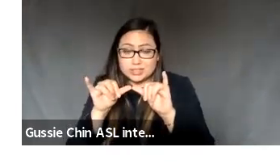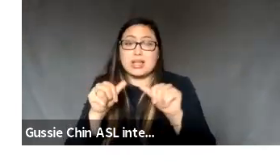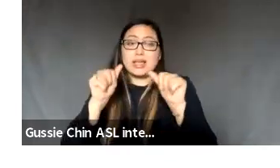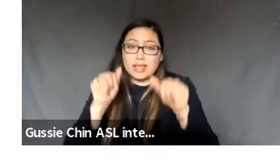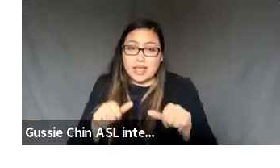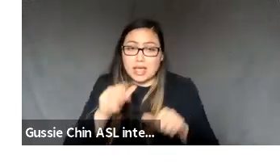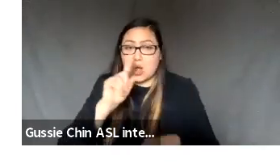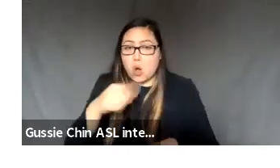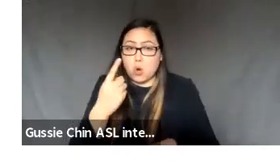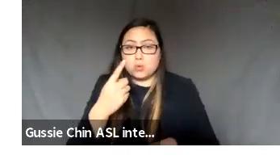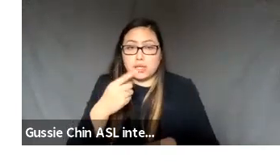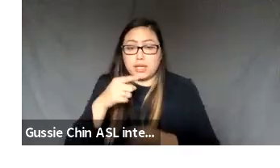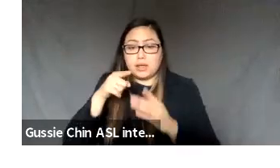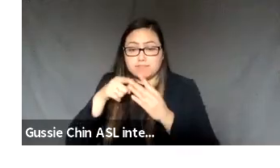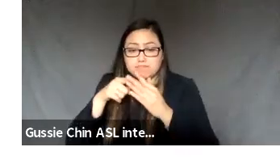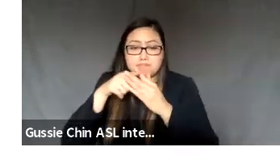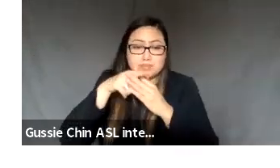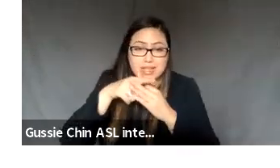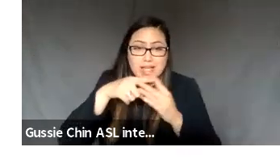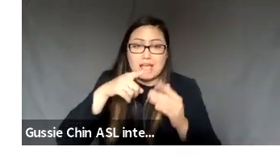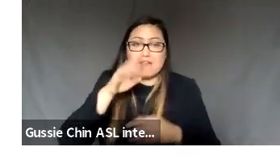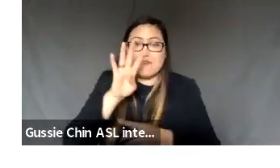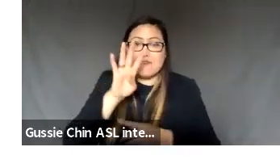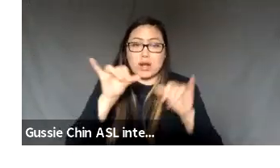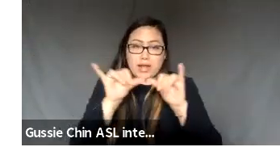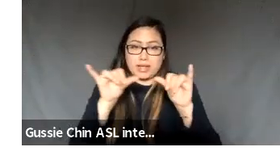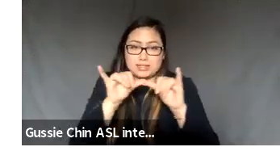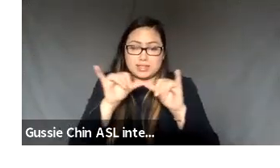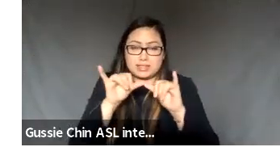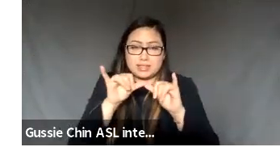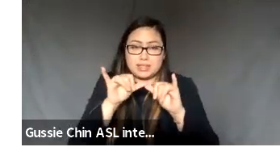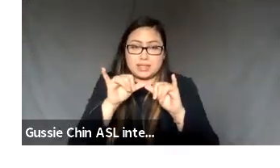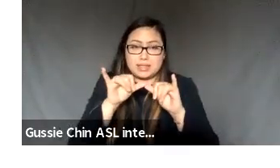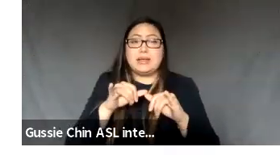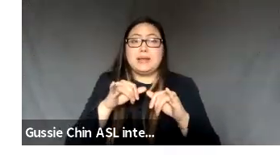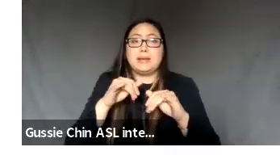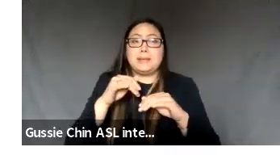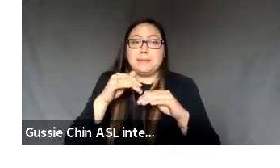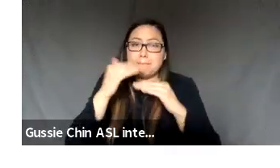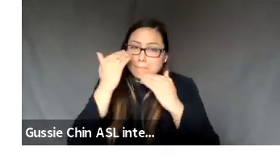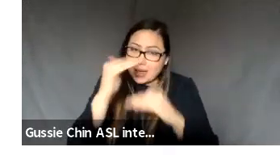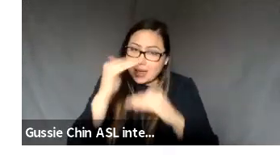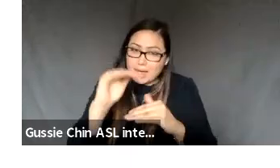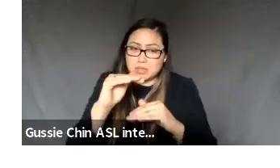only protrude 4 inches maximum horizontally into the circulation path.